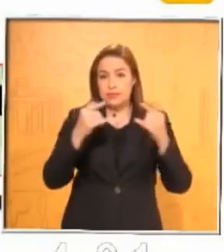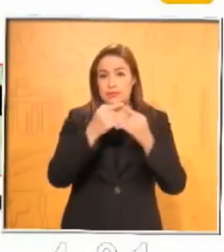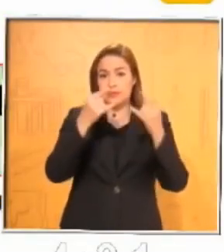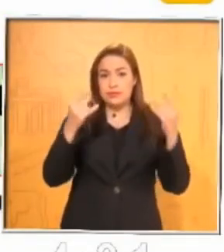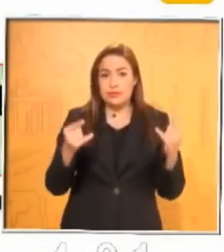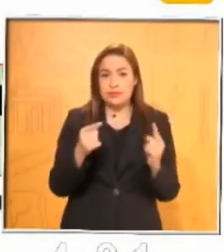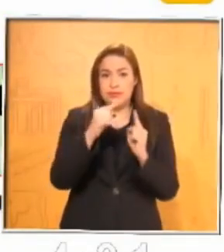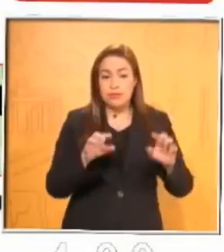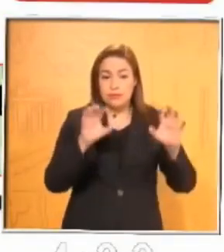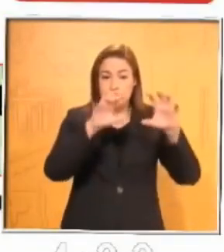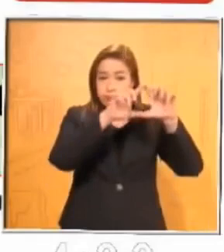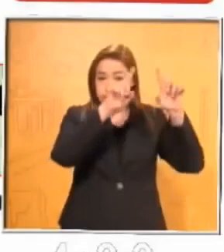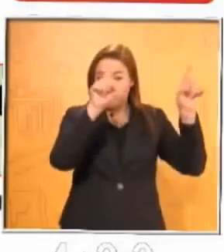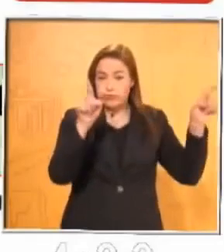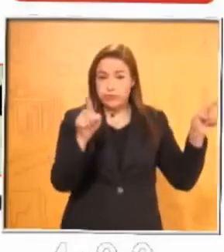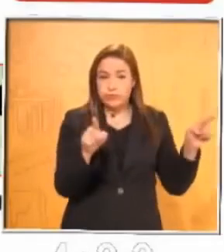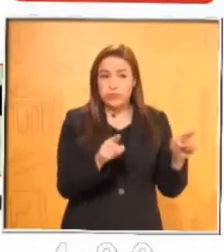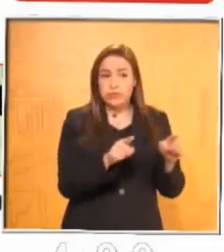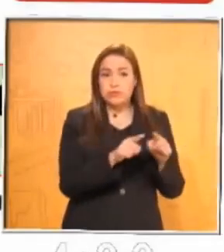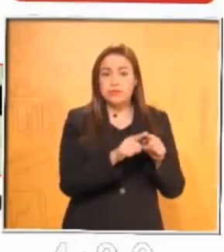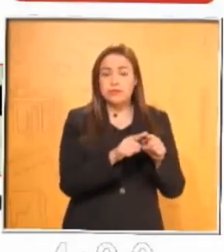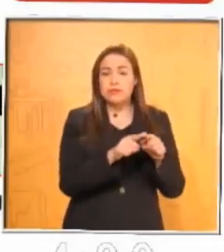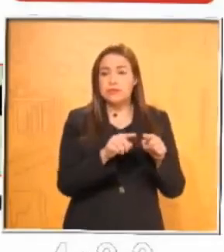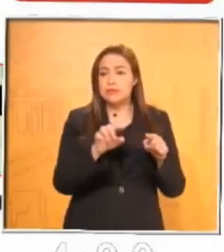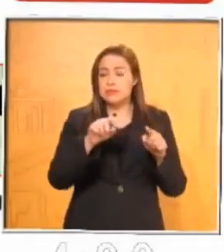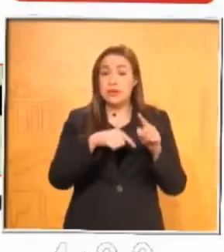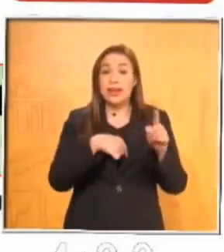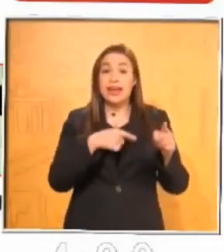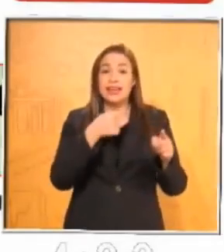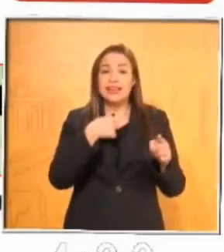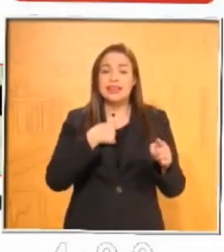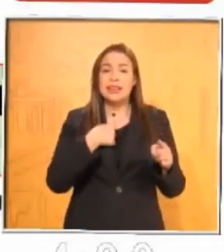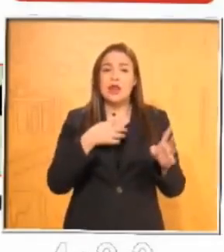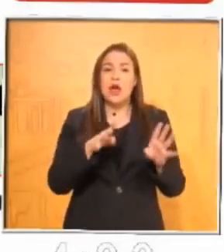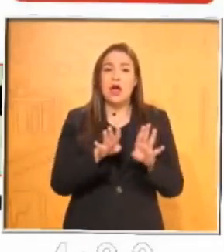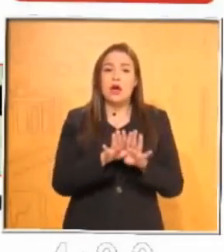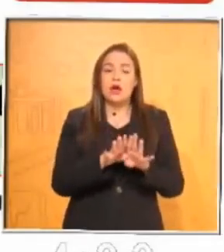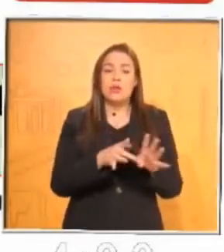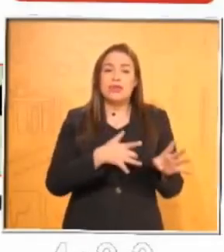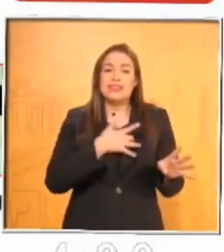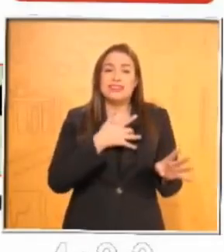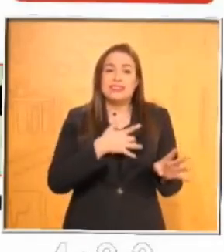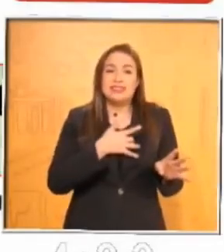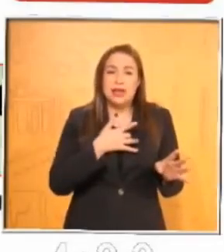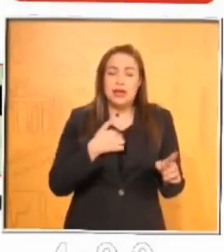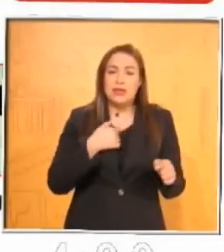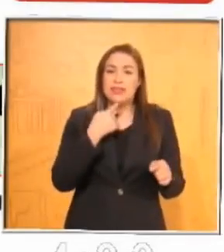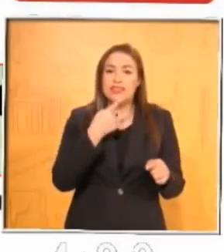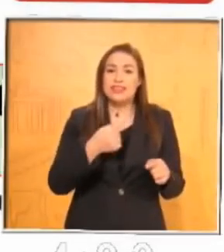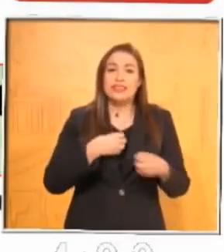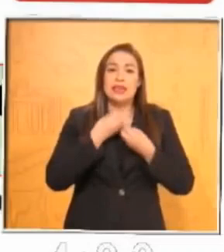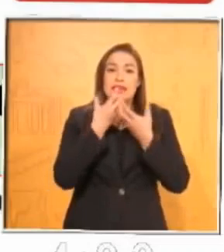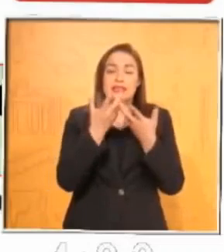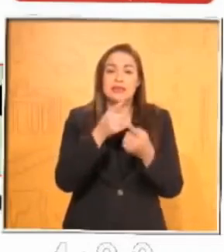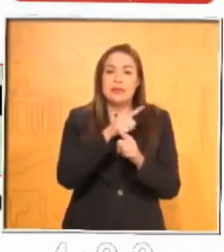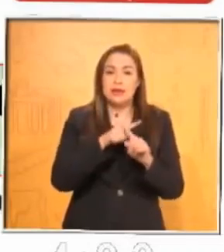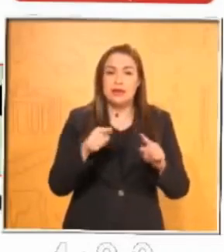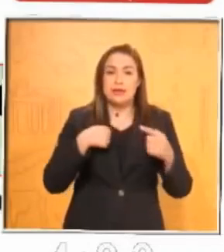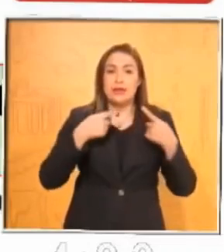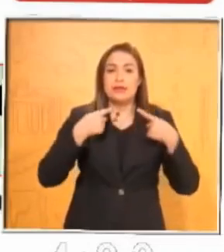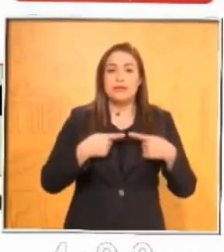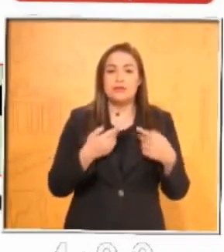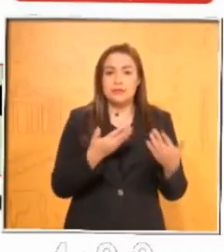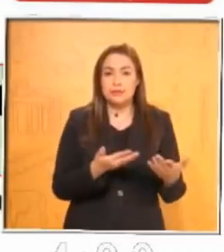Now, pay attention. We have the thoughts of the characters. I'm going to go again with the scream